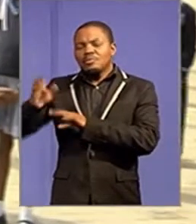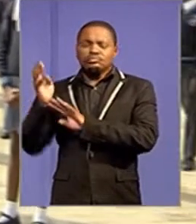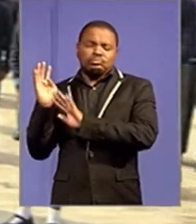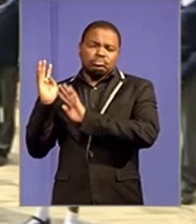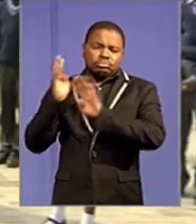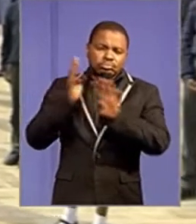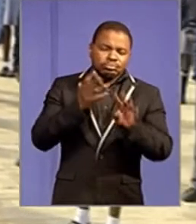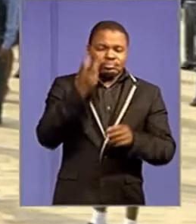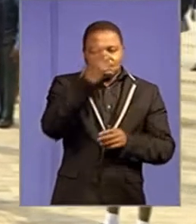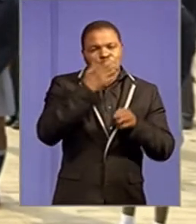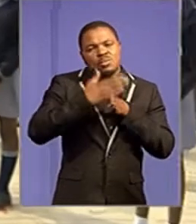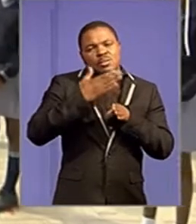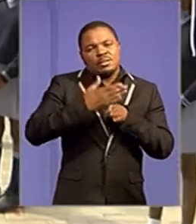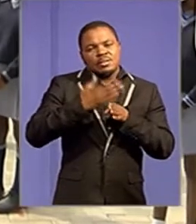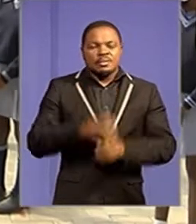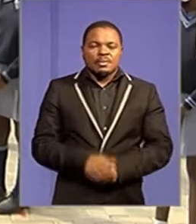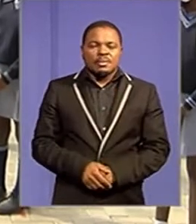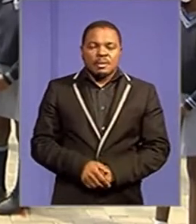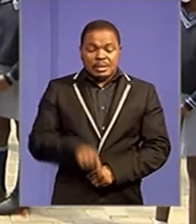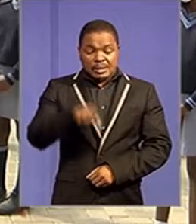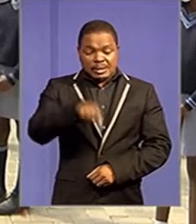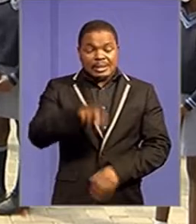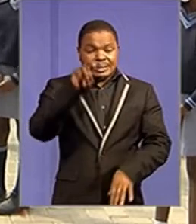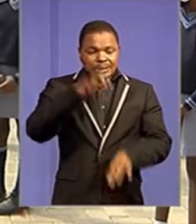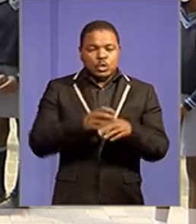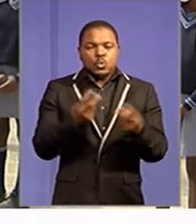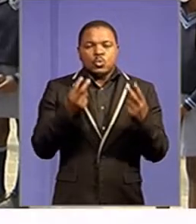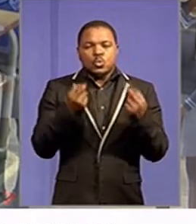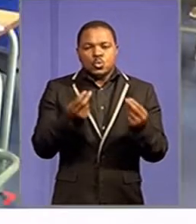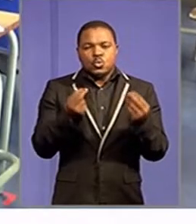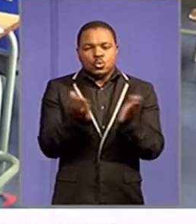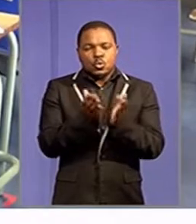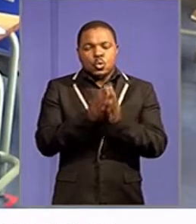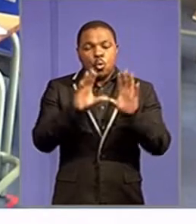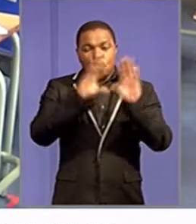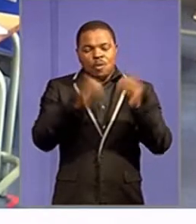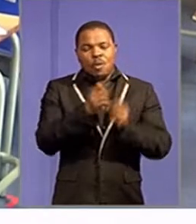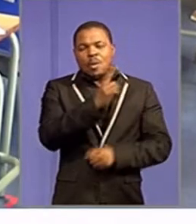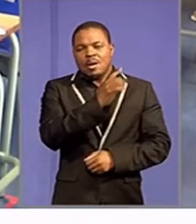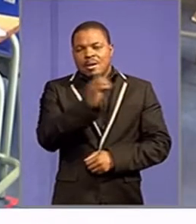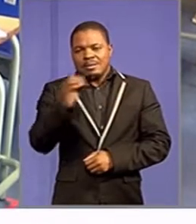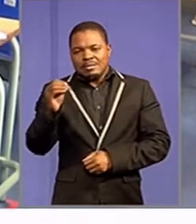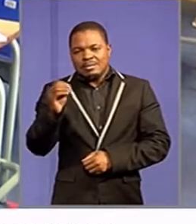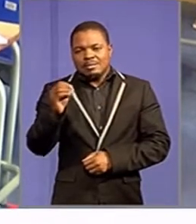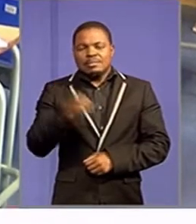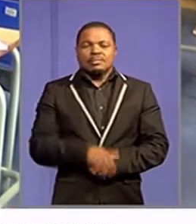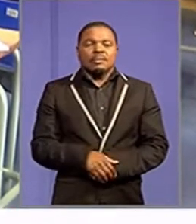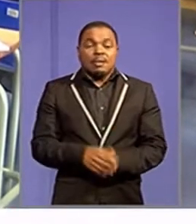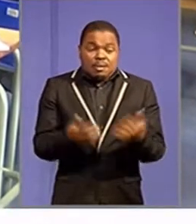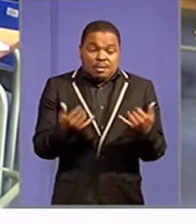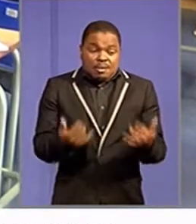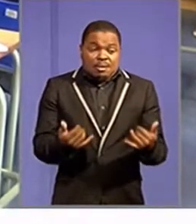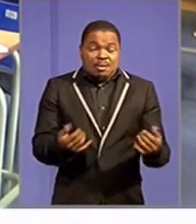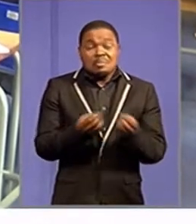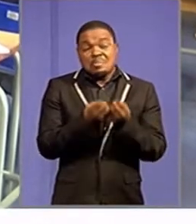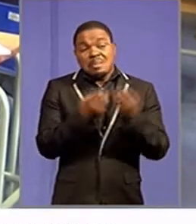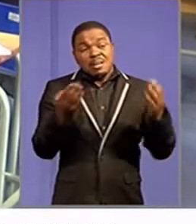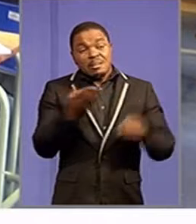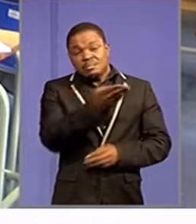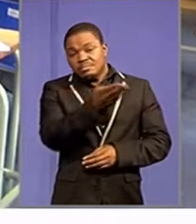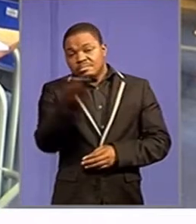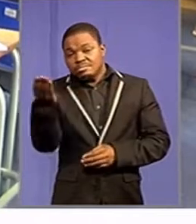sa go iphediša. Province e hloka dikolo tse diswa tse legolo go phutha baithuti ba ka moka. Ge re bolela bjale ba bantši ga se